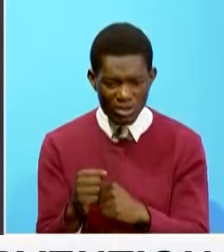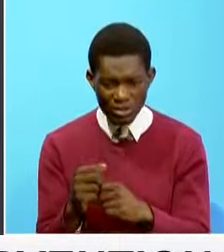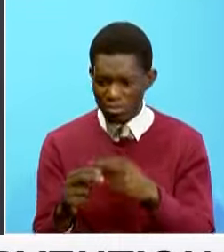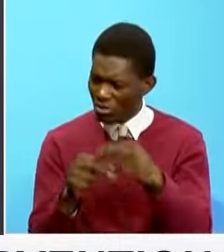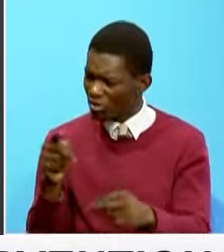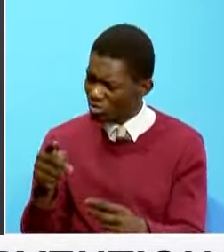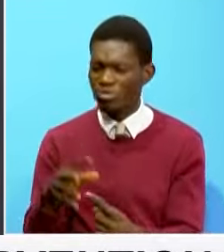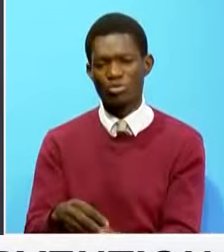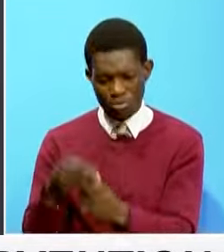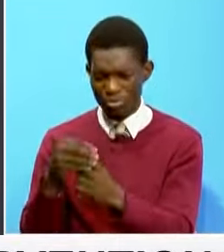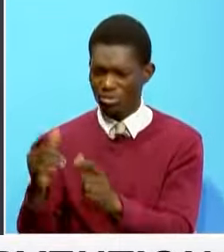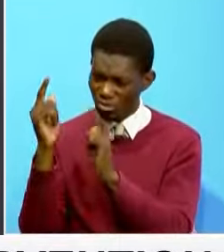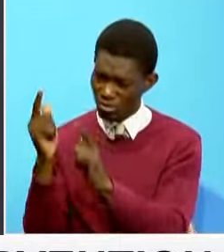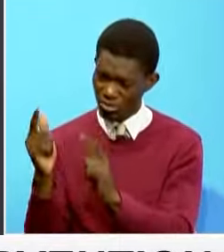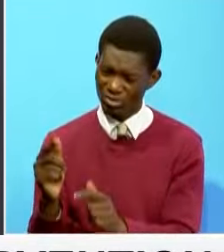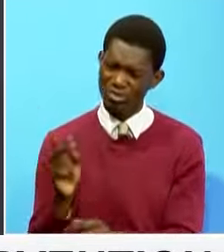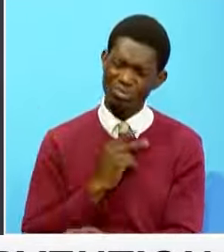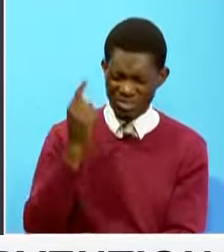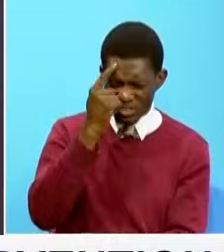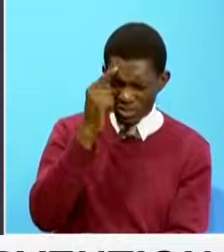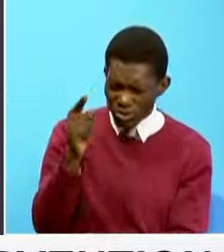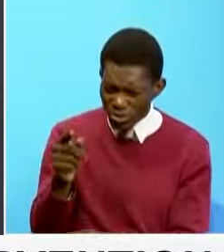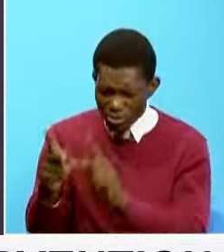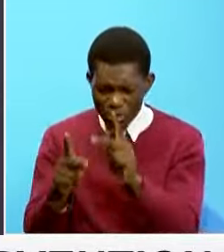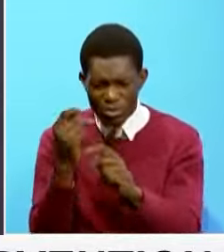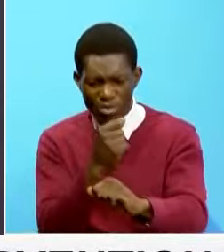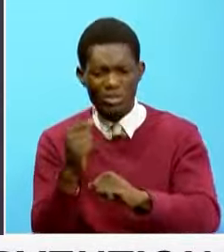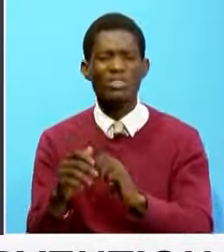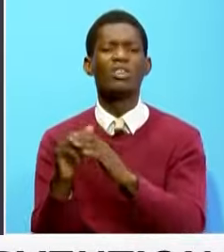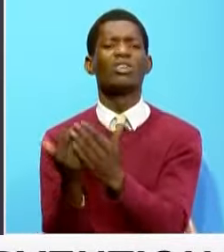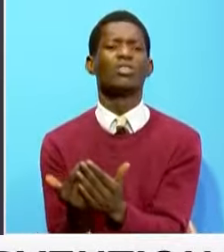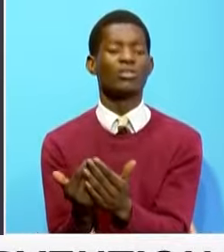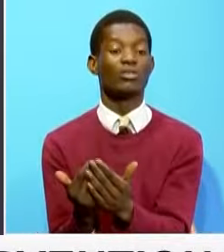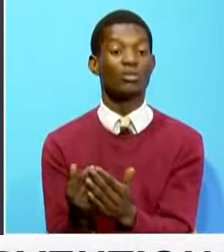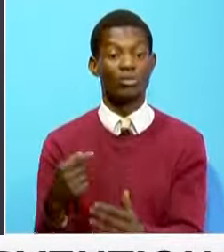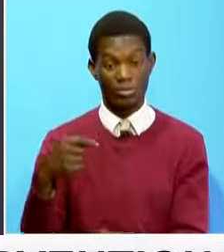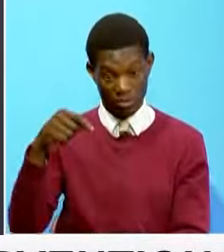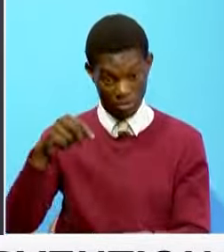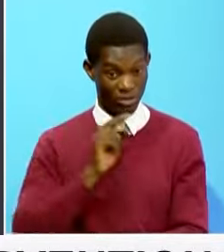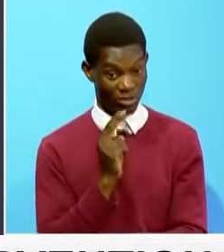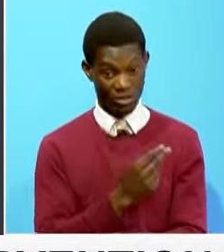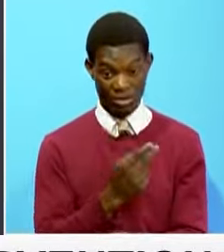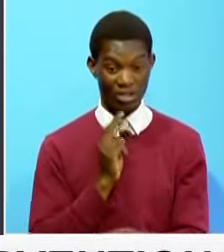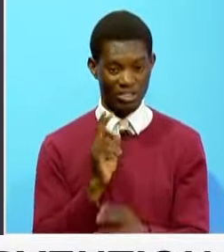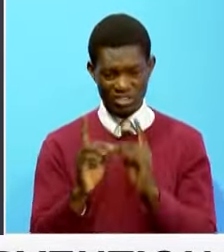see how we can protect, because here there are two things